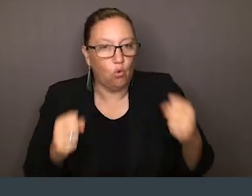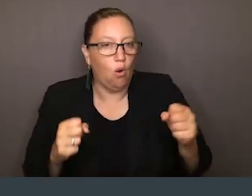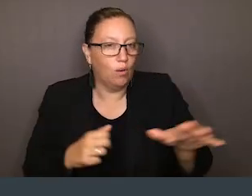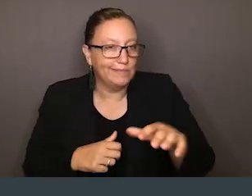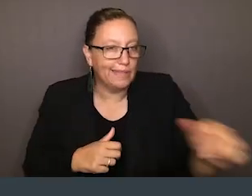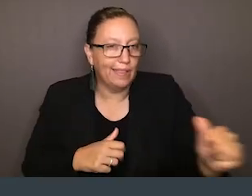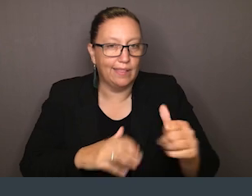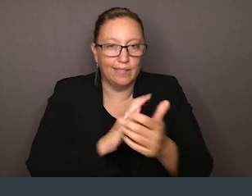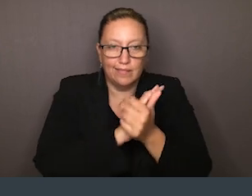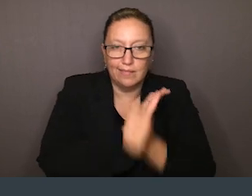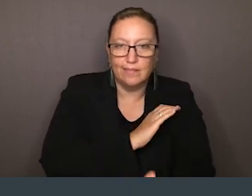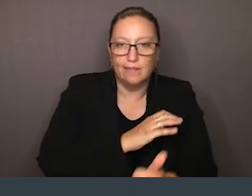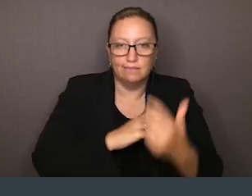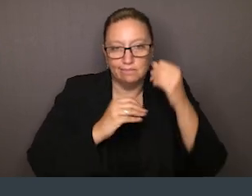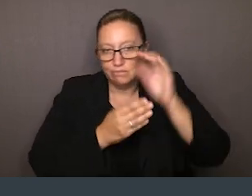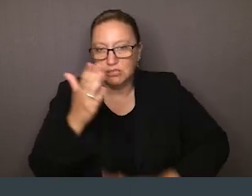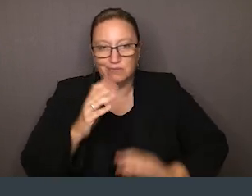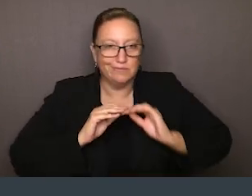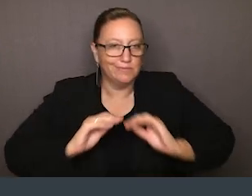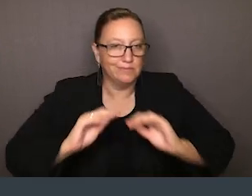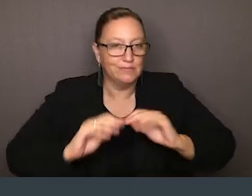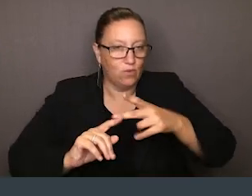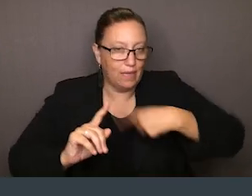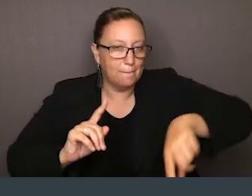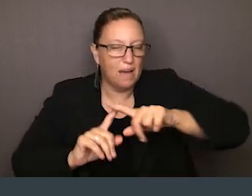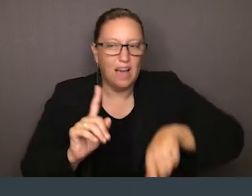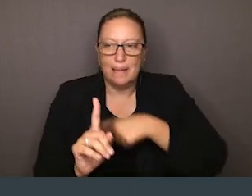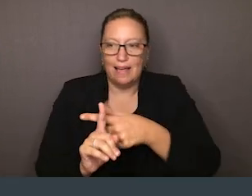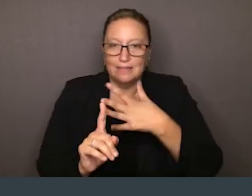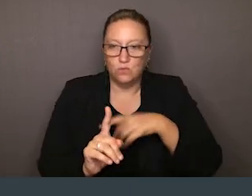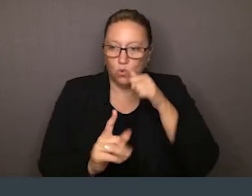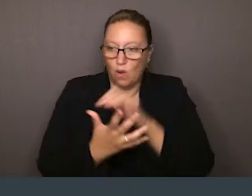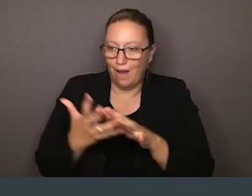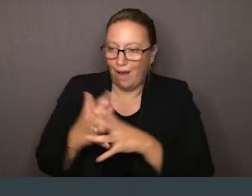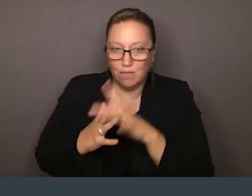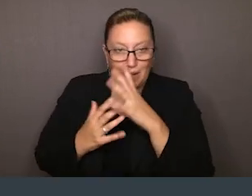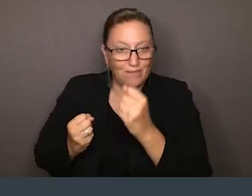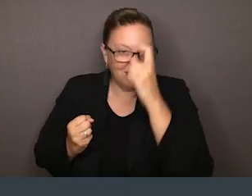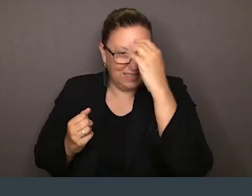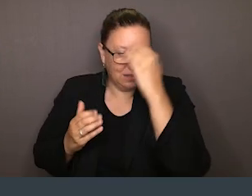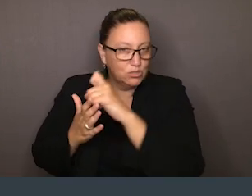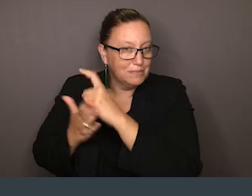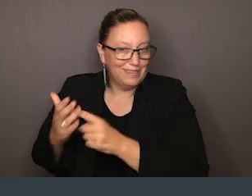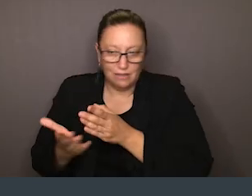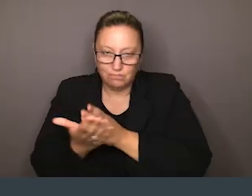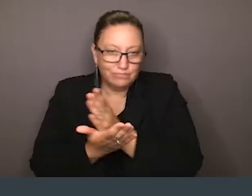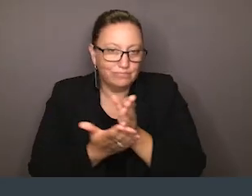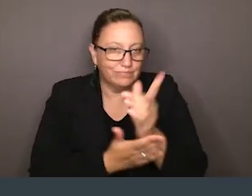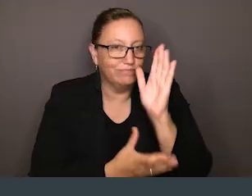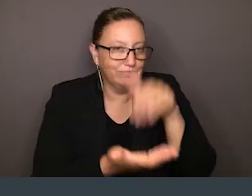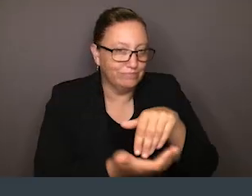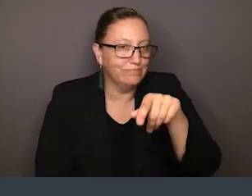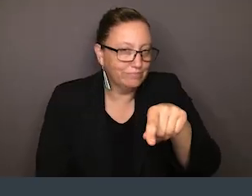need suitably streamlined services and pathways within those services for people with intellectual disability to make sure